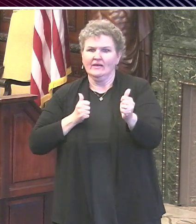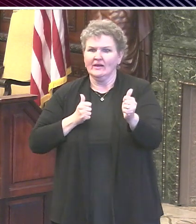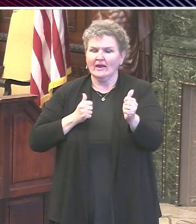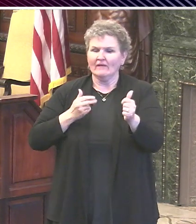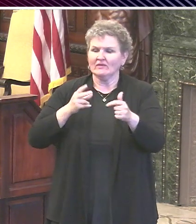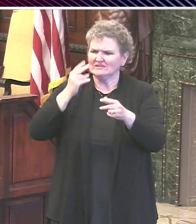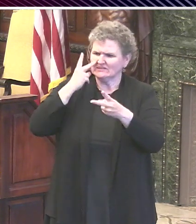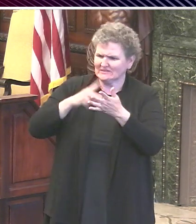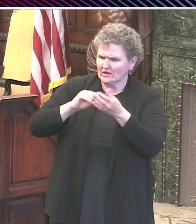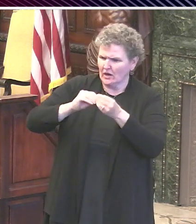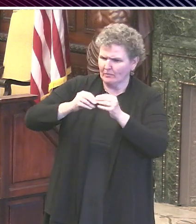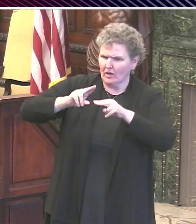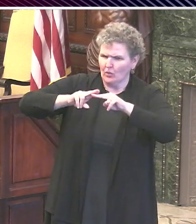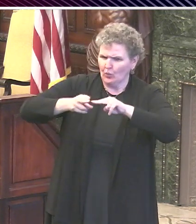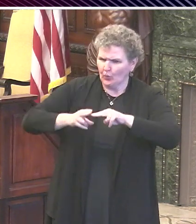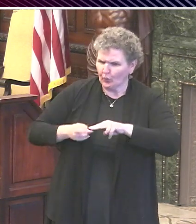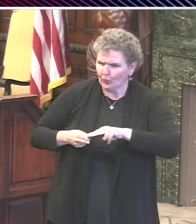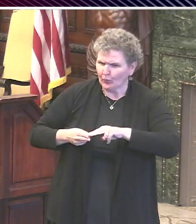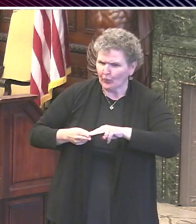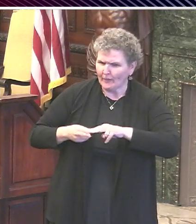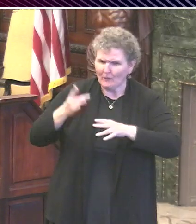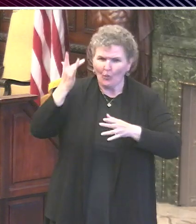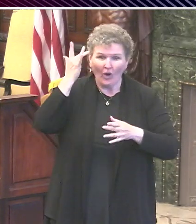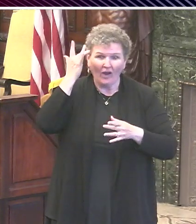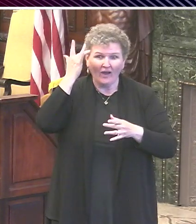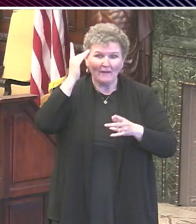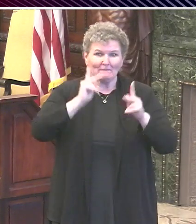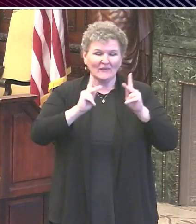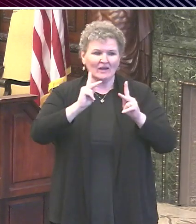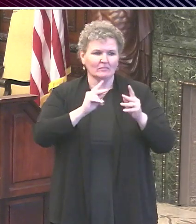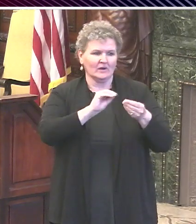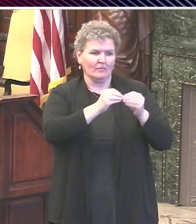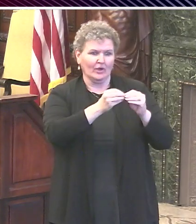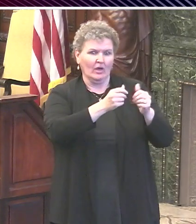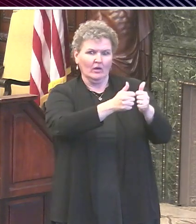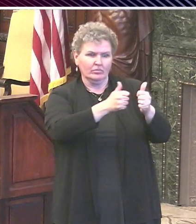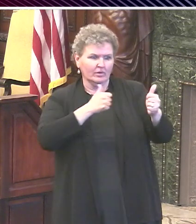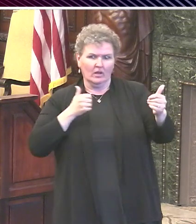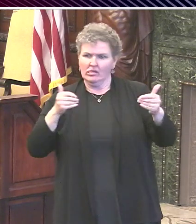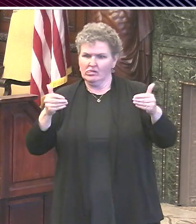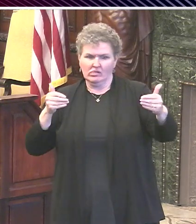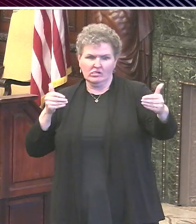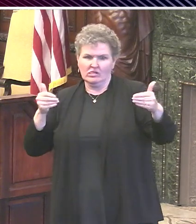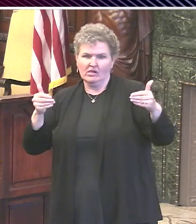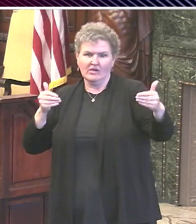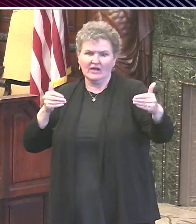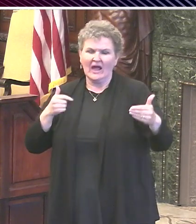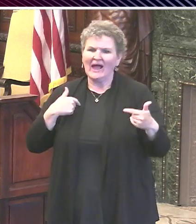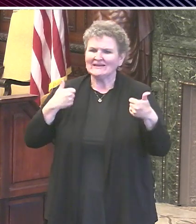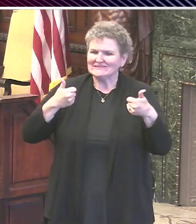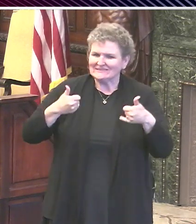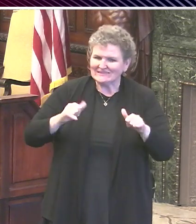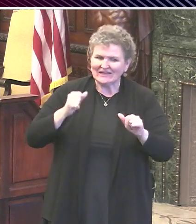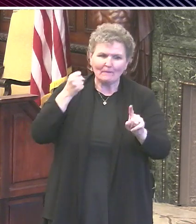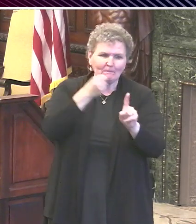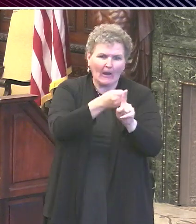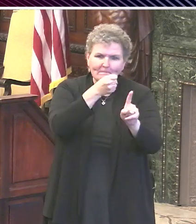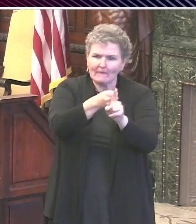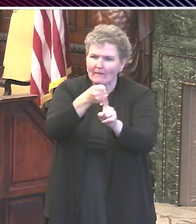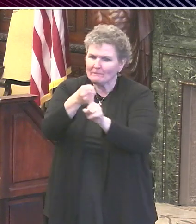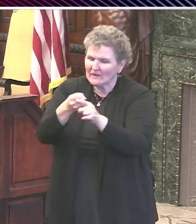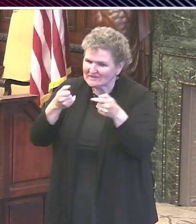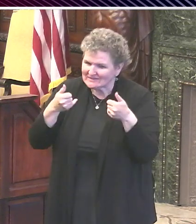may just be reporting delay. Of those cases that are reported to us, we're still seeing a predominance of younger people. For today's new cases